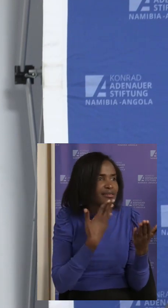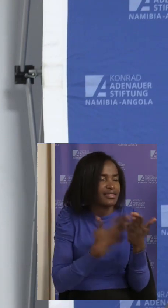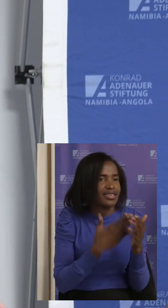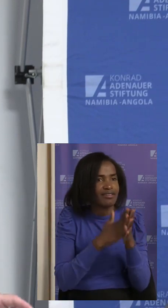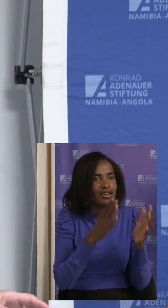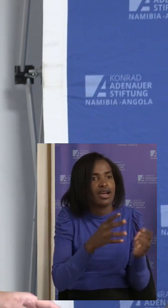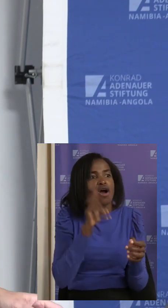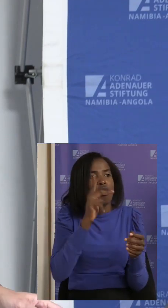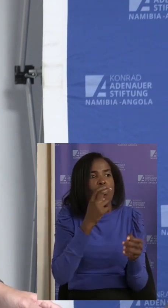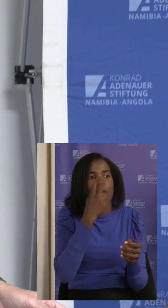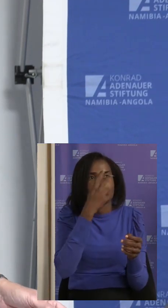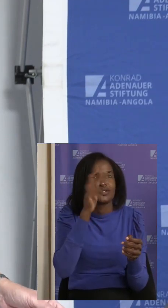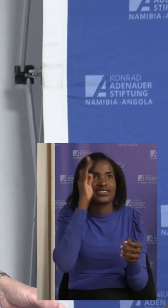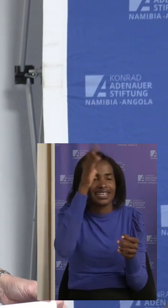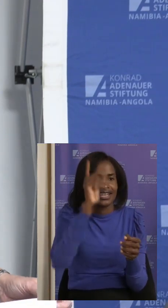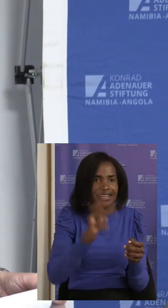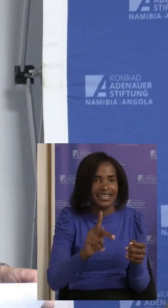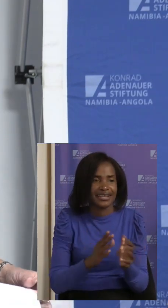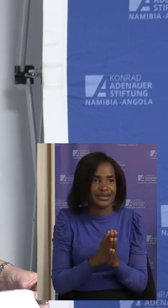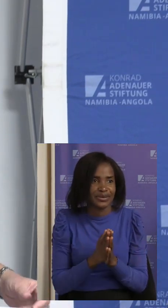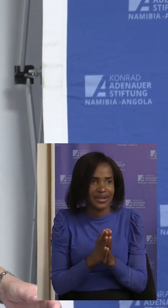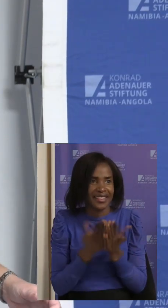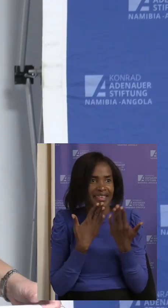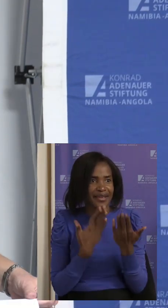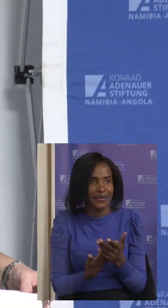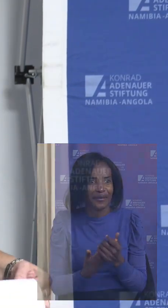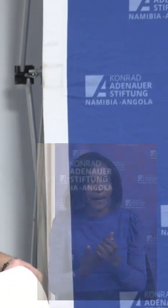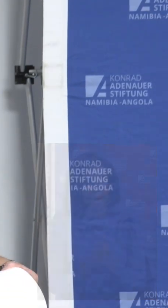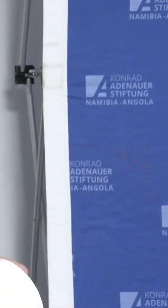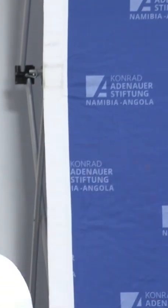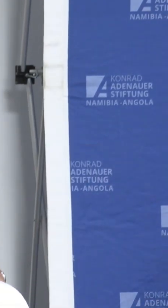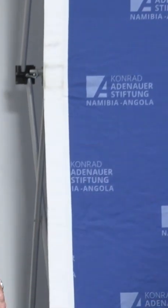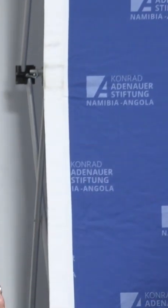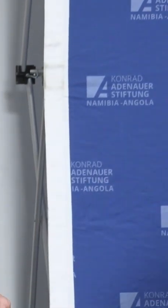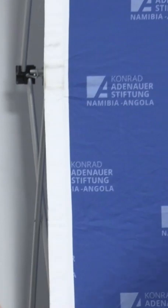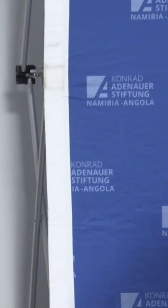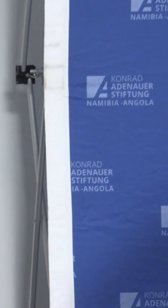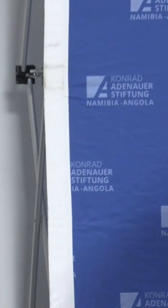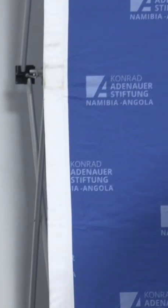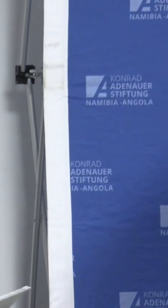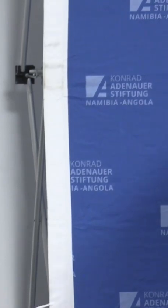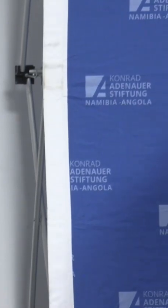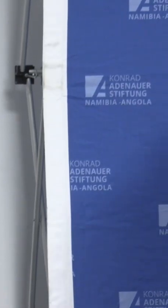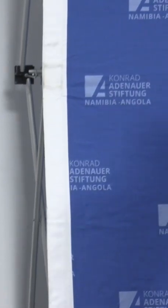looking forward to see you all again soon. Thank you. Thank you.